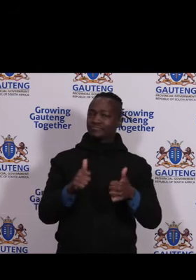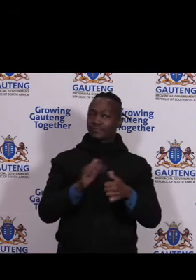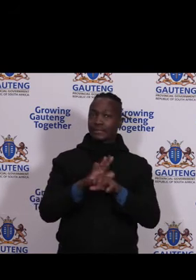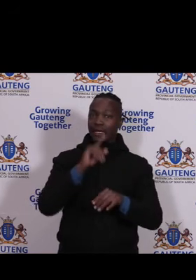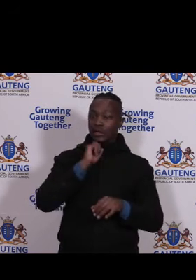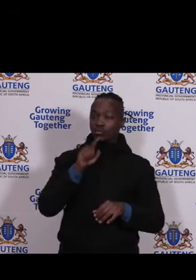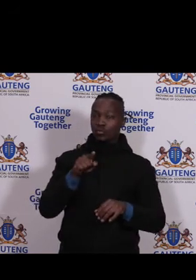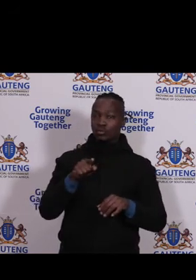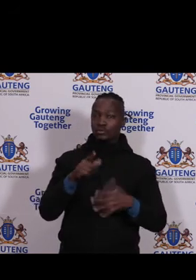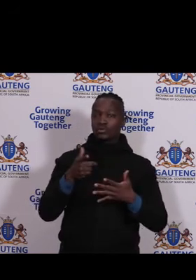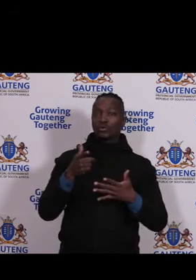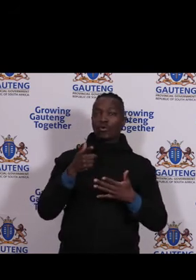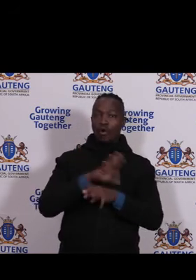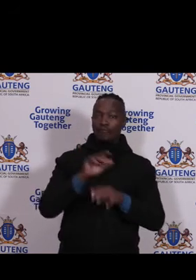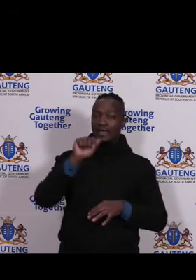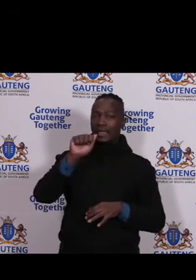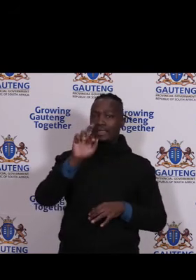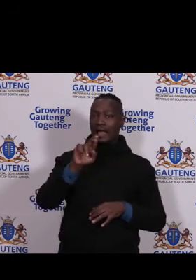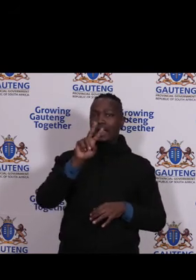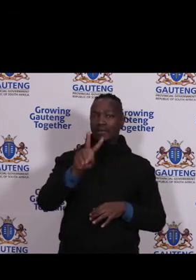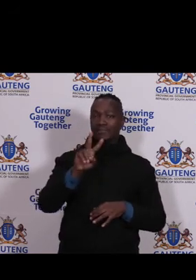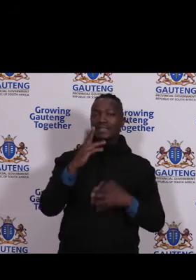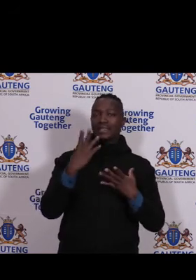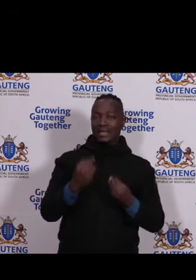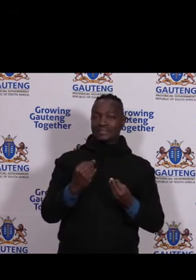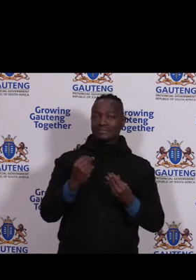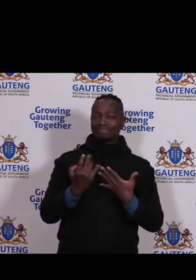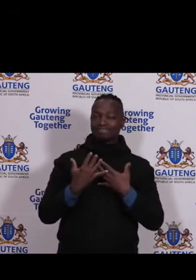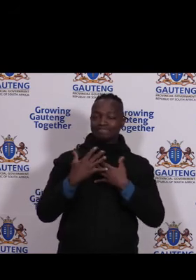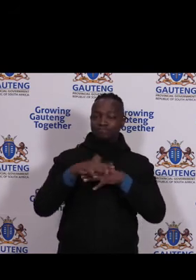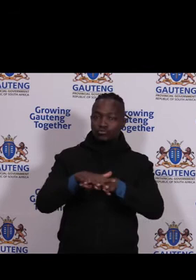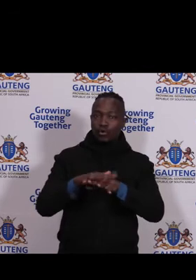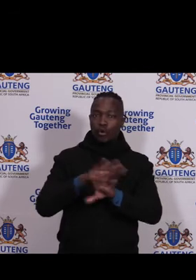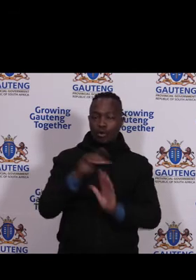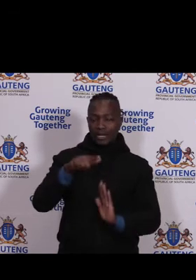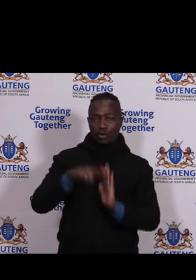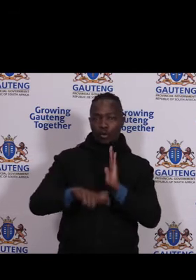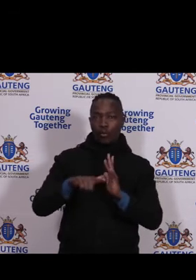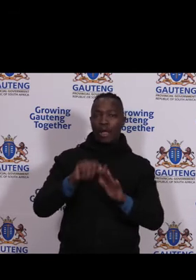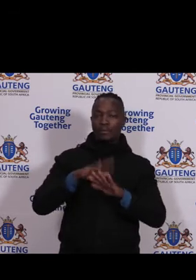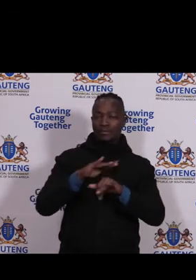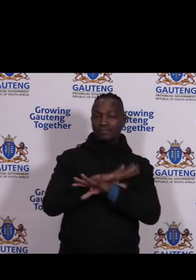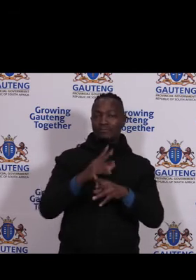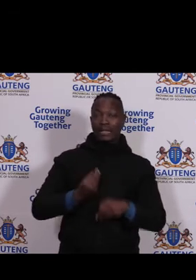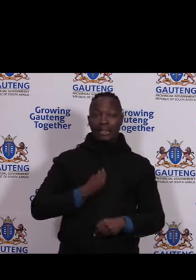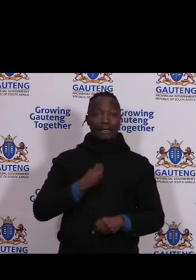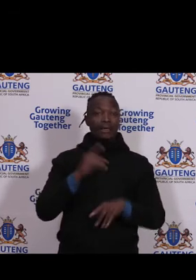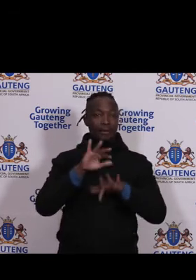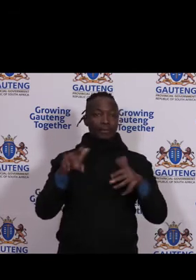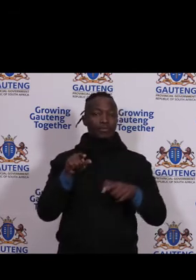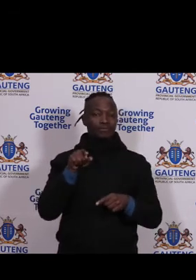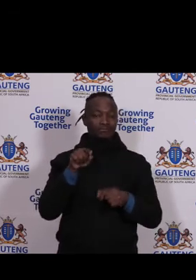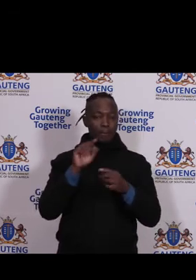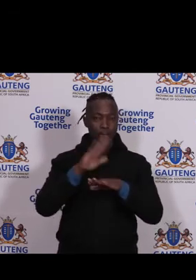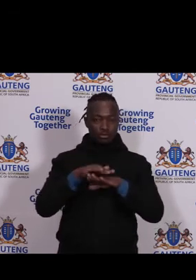the utilization of ARVs, it has actually impacted on a lower amount of it. But younger people are the ones that